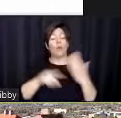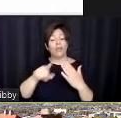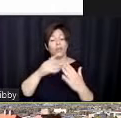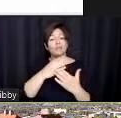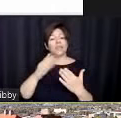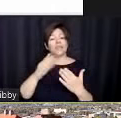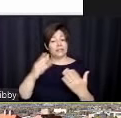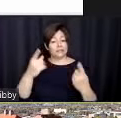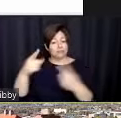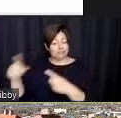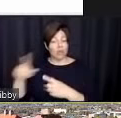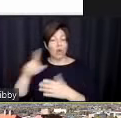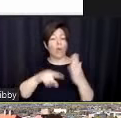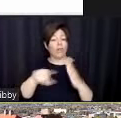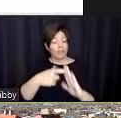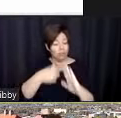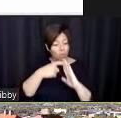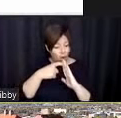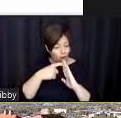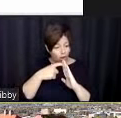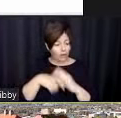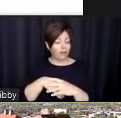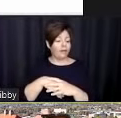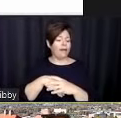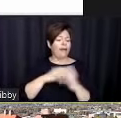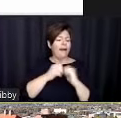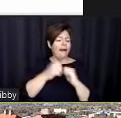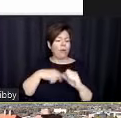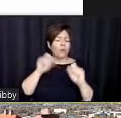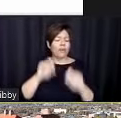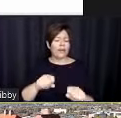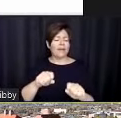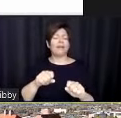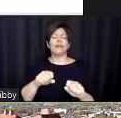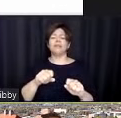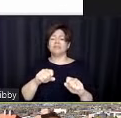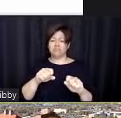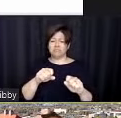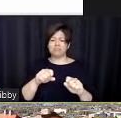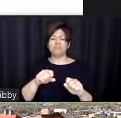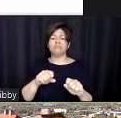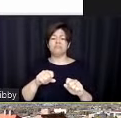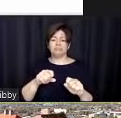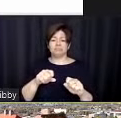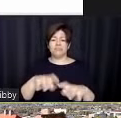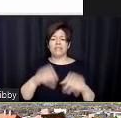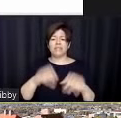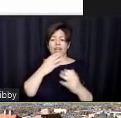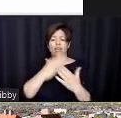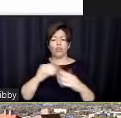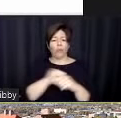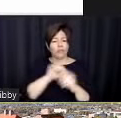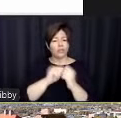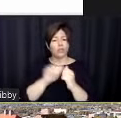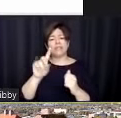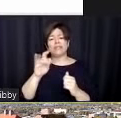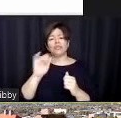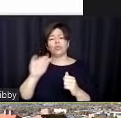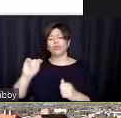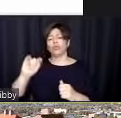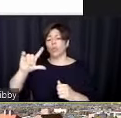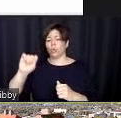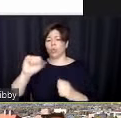engage, what they require, how we can take good practice with digital tools and kind of combine